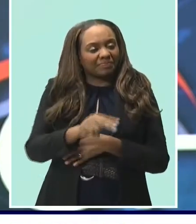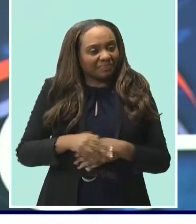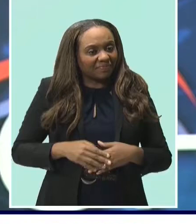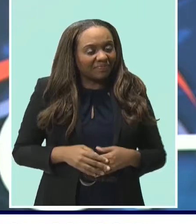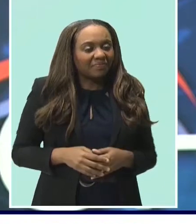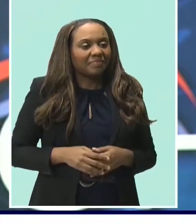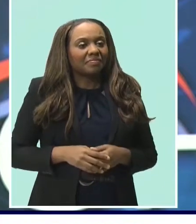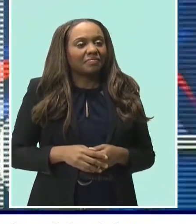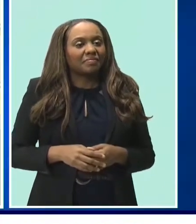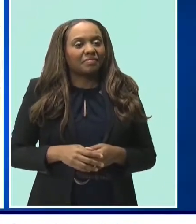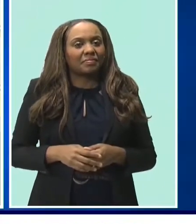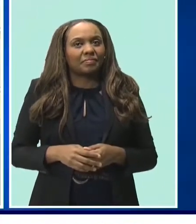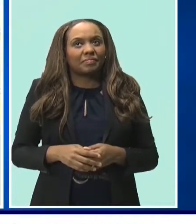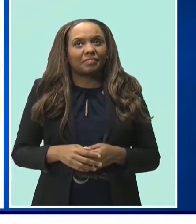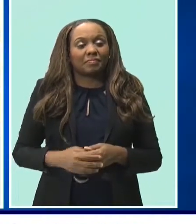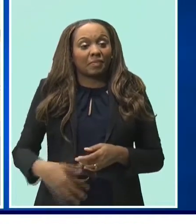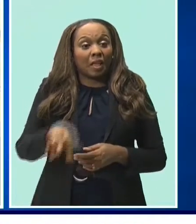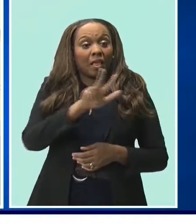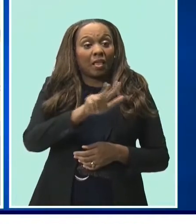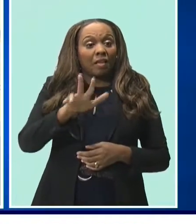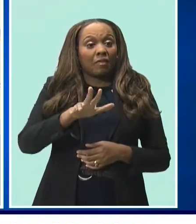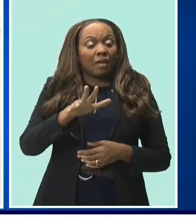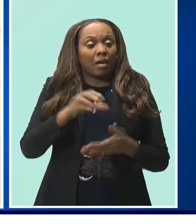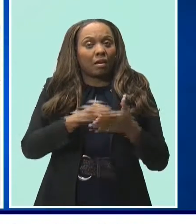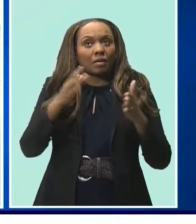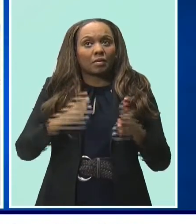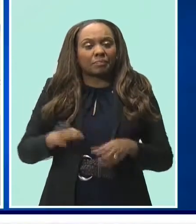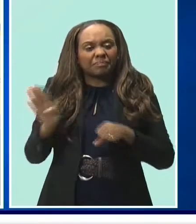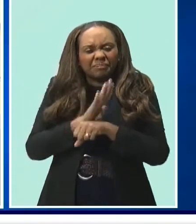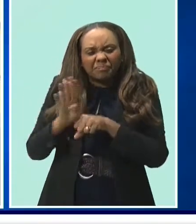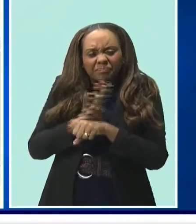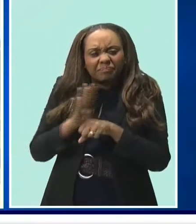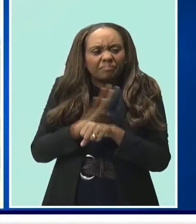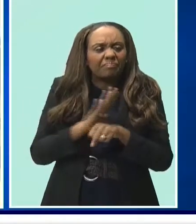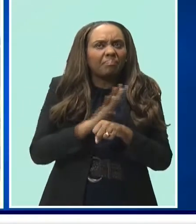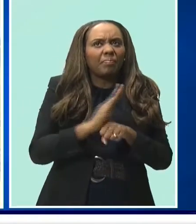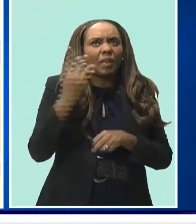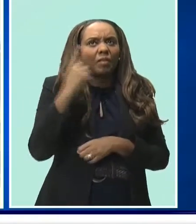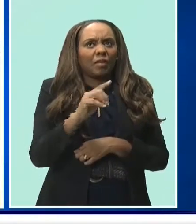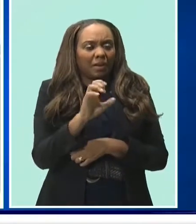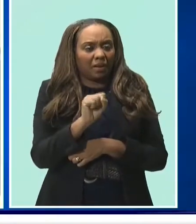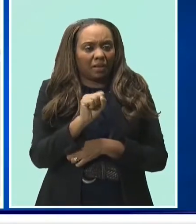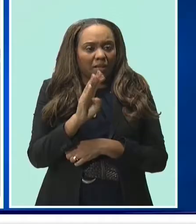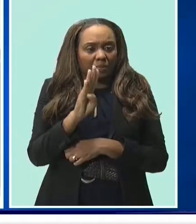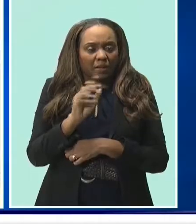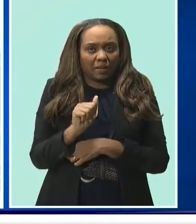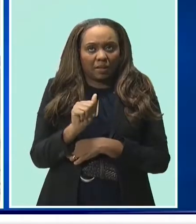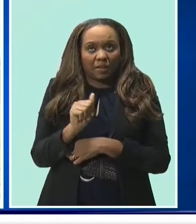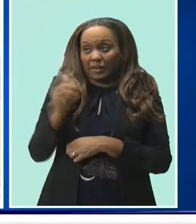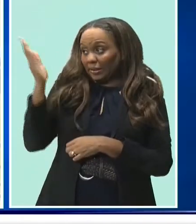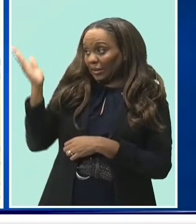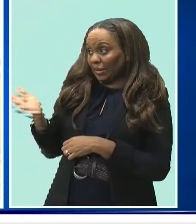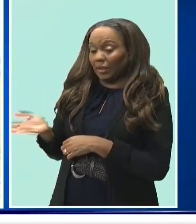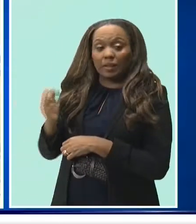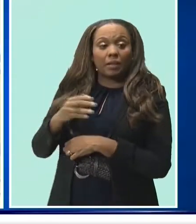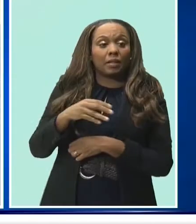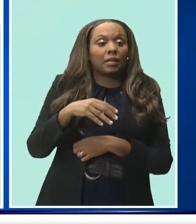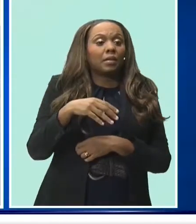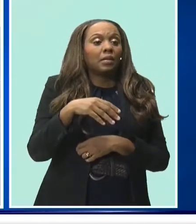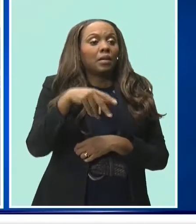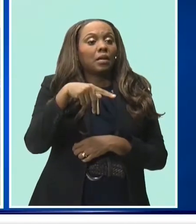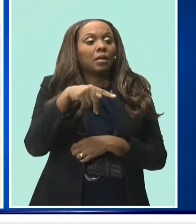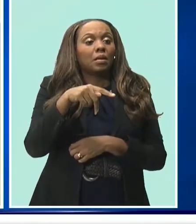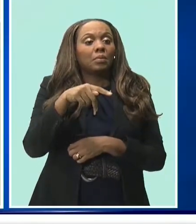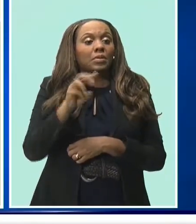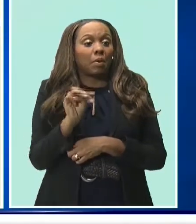report. 35 students busy completing various components of their school-based assessments at the Princess Margaret